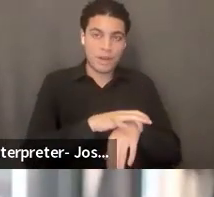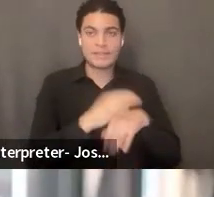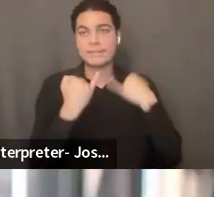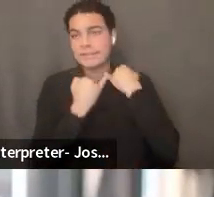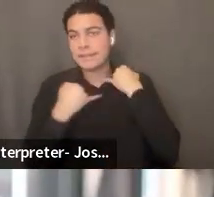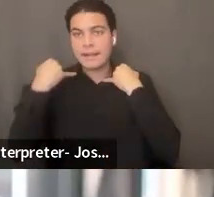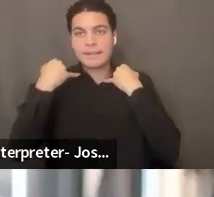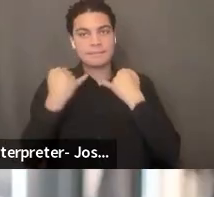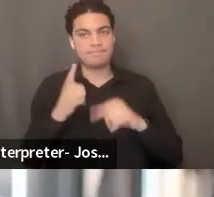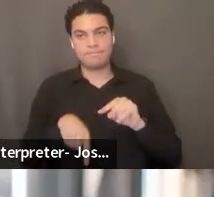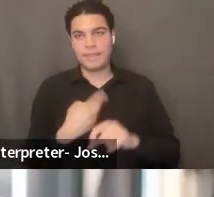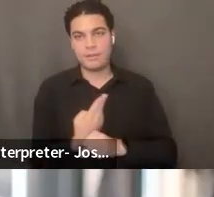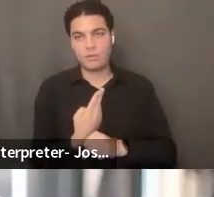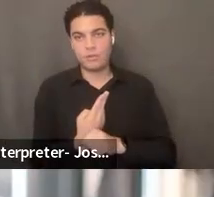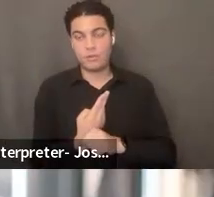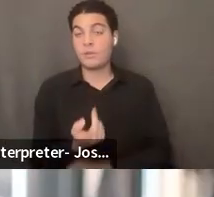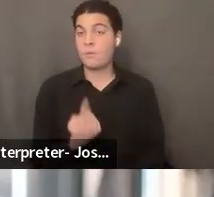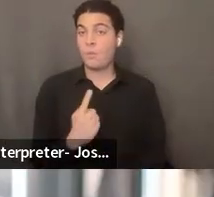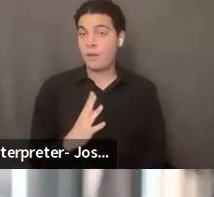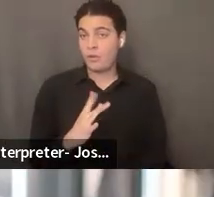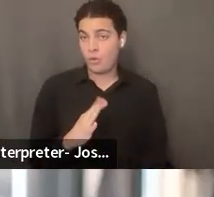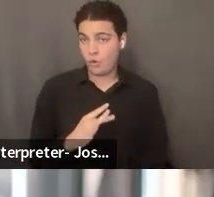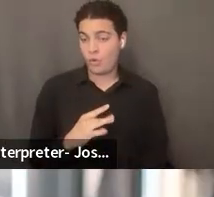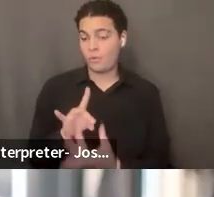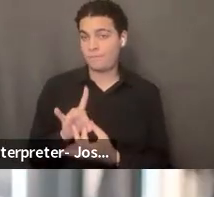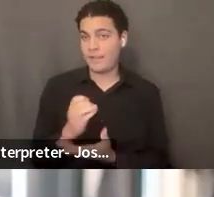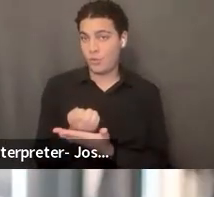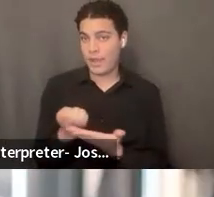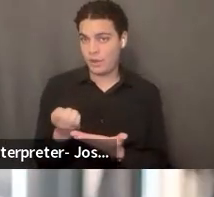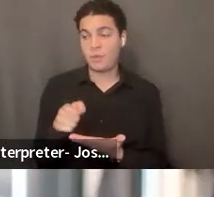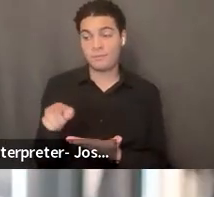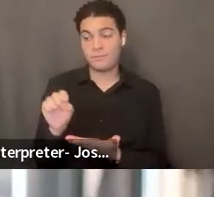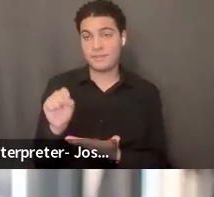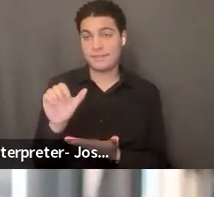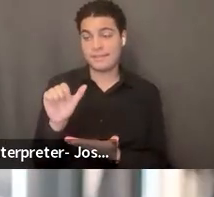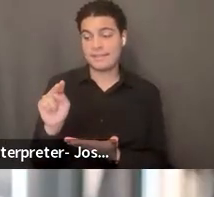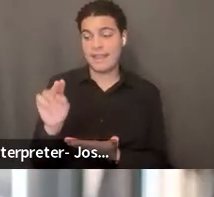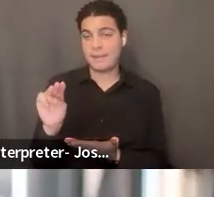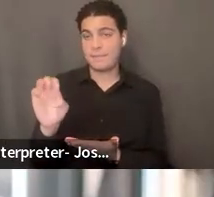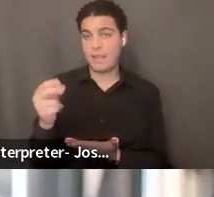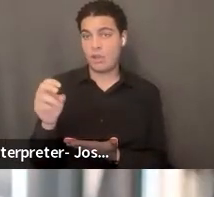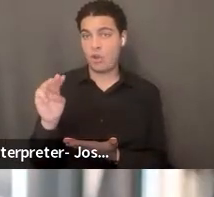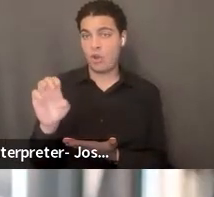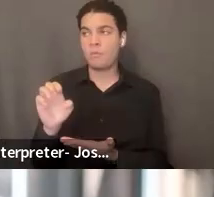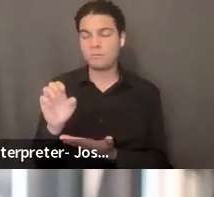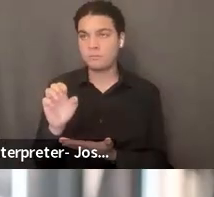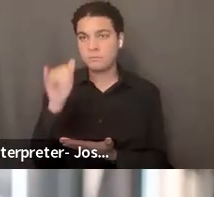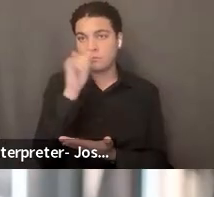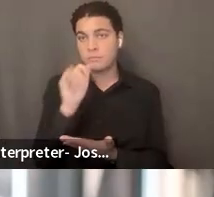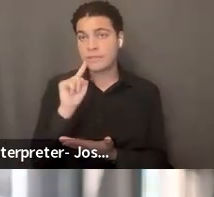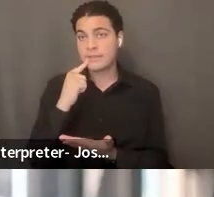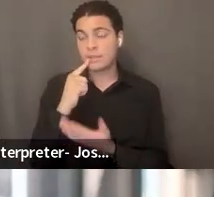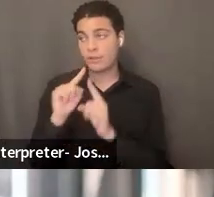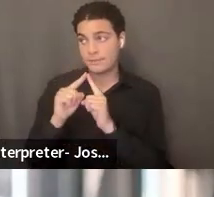that we're finding that is really cool is how effective ScanMeHome is over the other products in the marketplace.